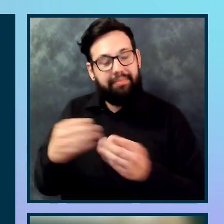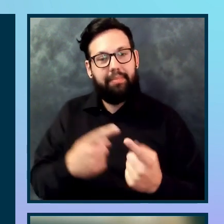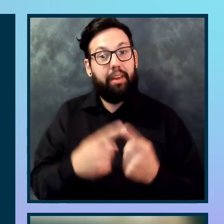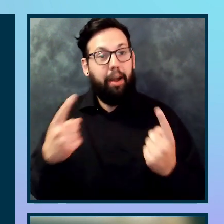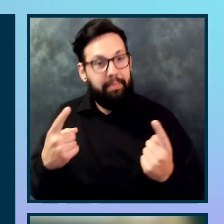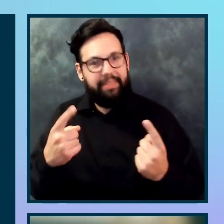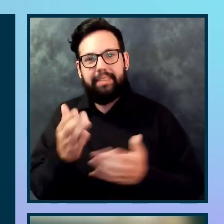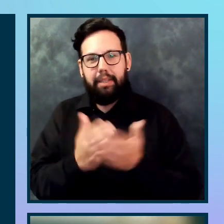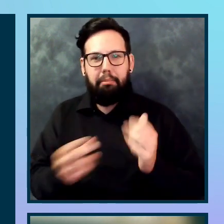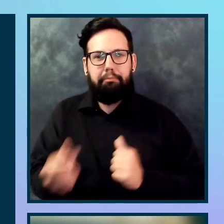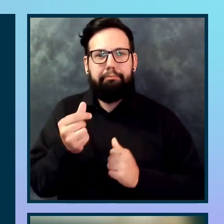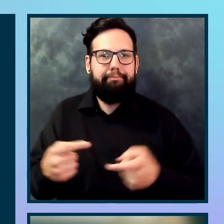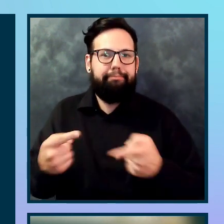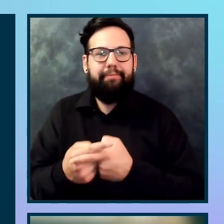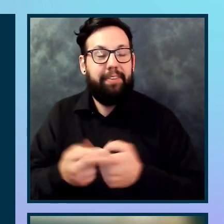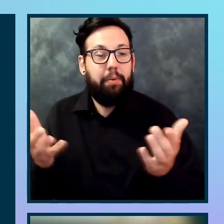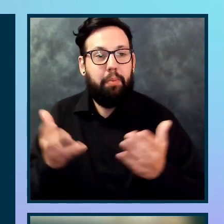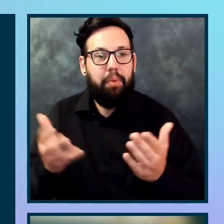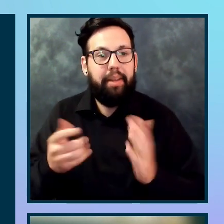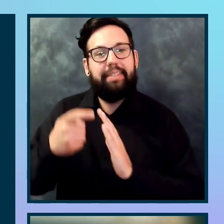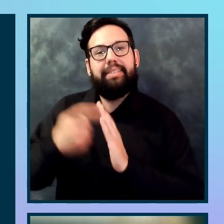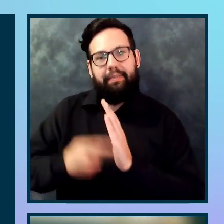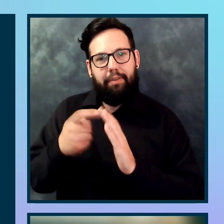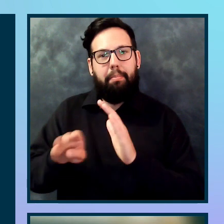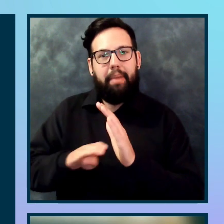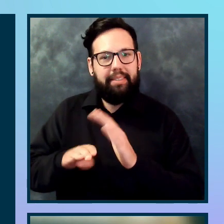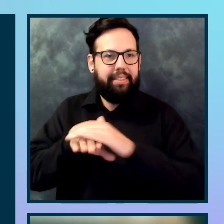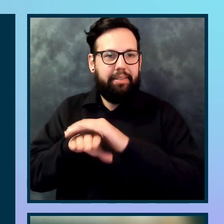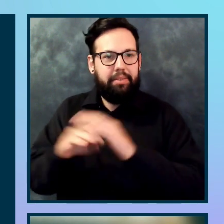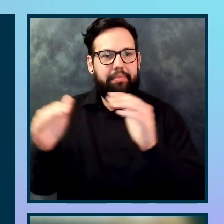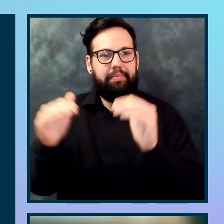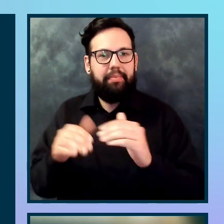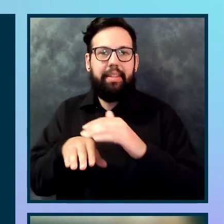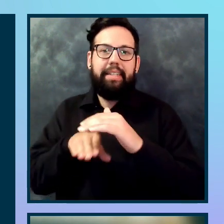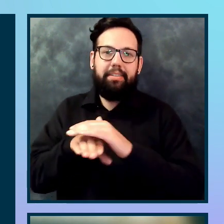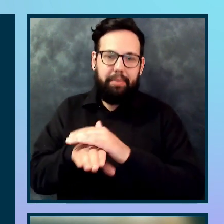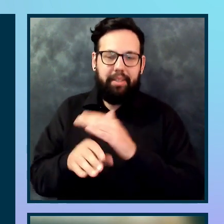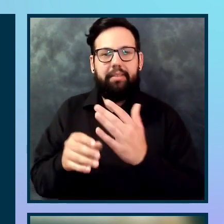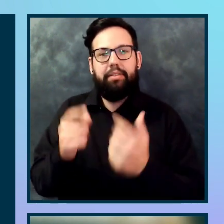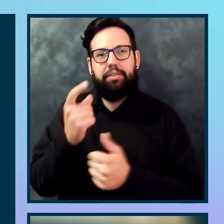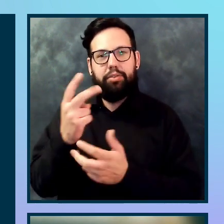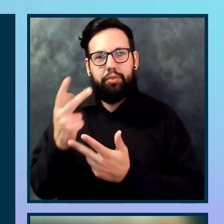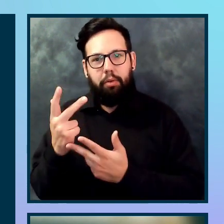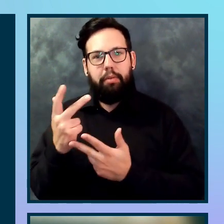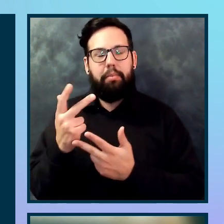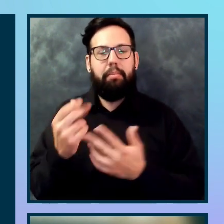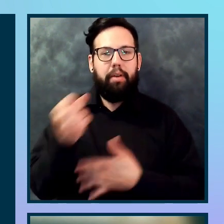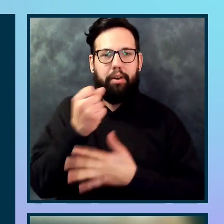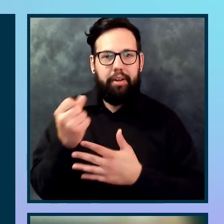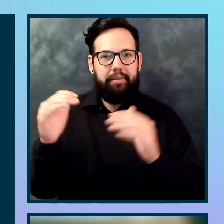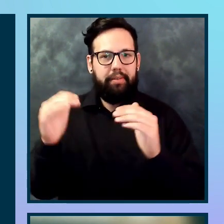looked at some gotchas, which were default basic accessibility, accessibility sort priority, SF symbol